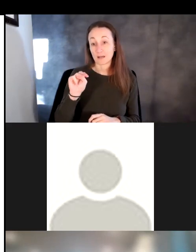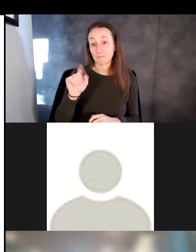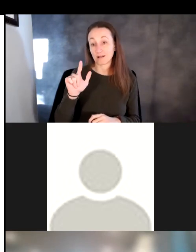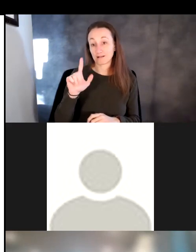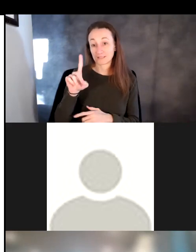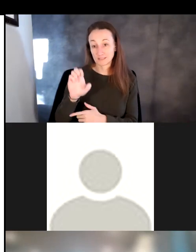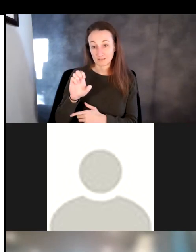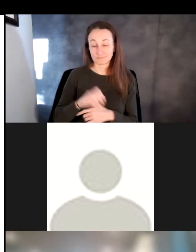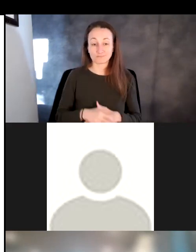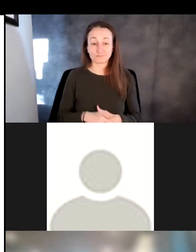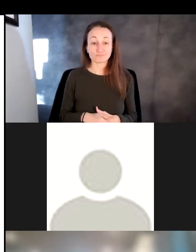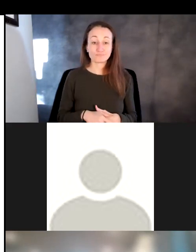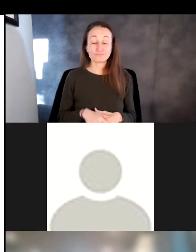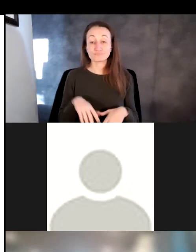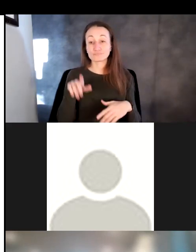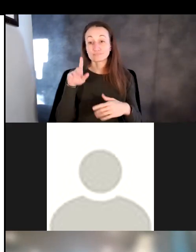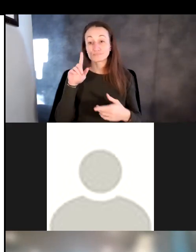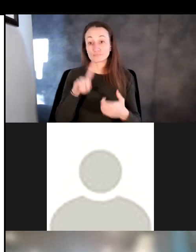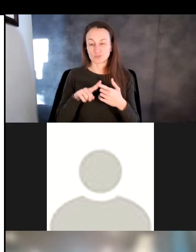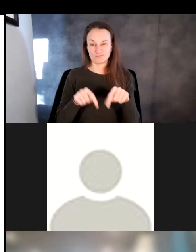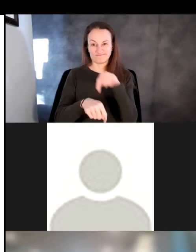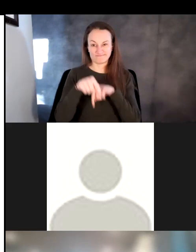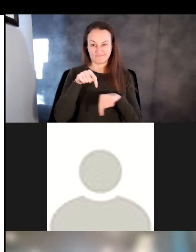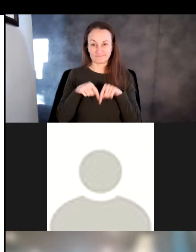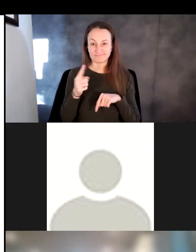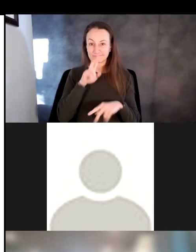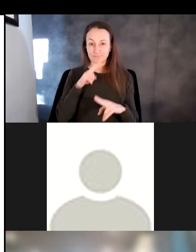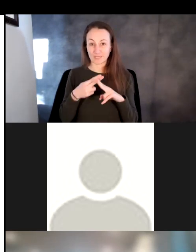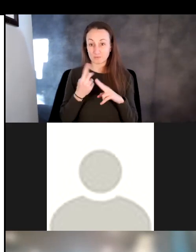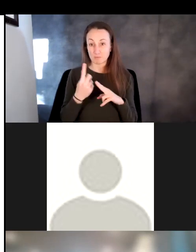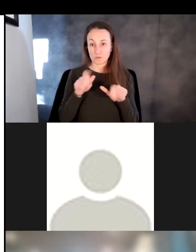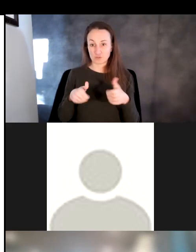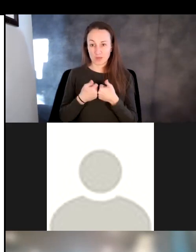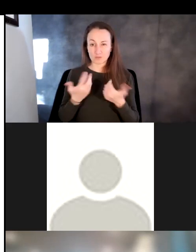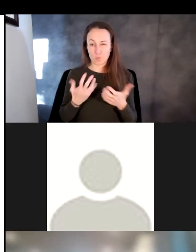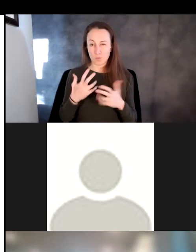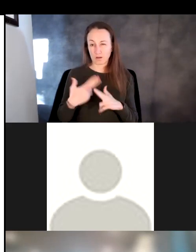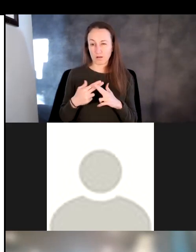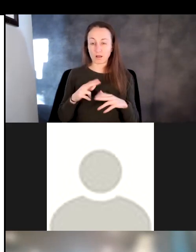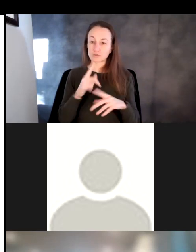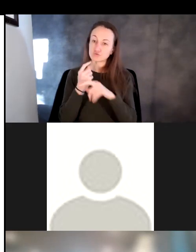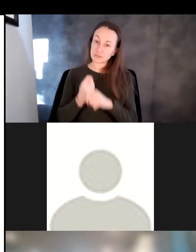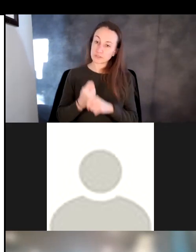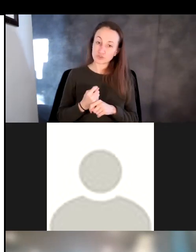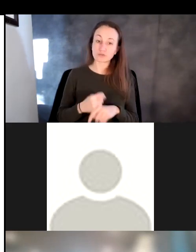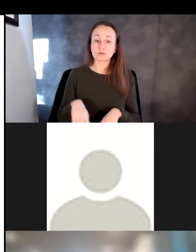So to take a step back, earlier I mentioned one of the challenges of kind of what I'll refer to as traditional directed